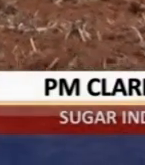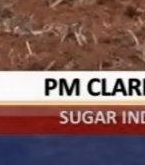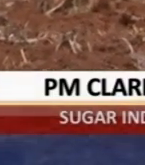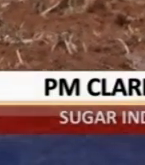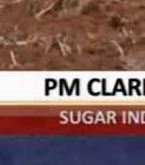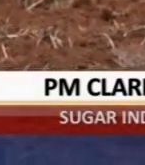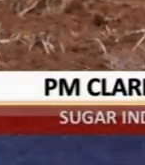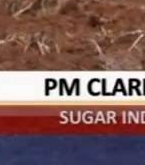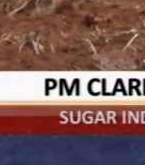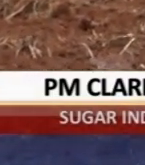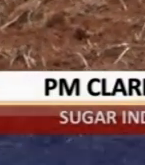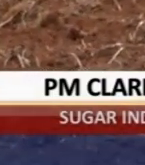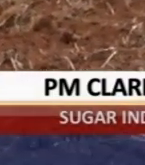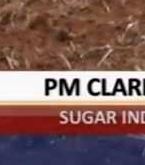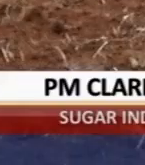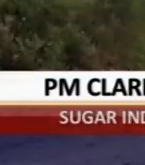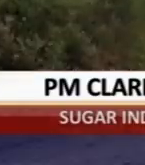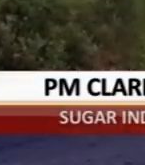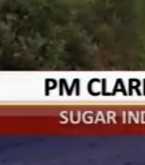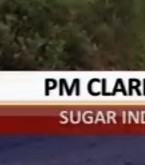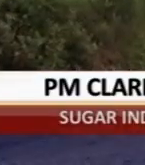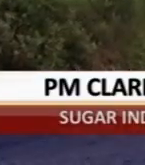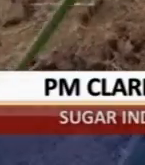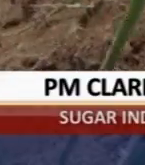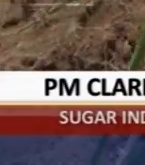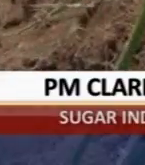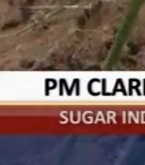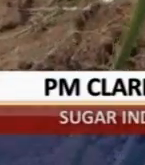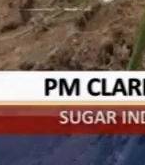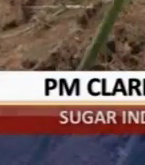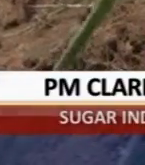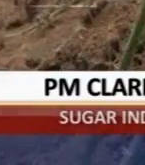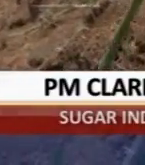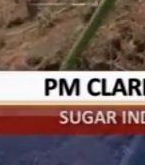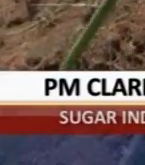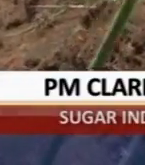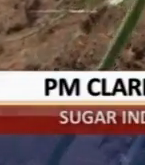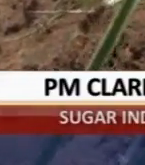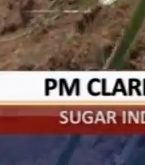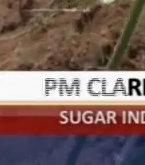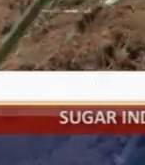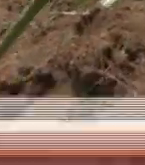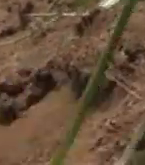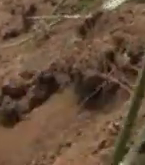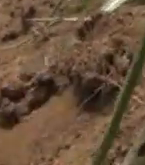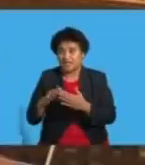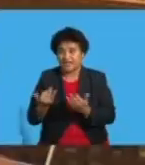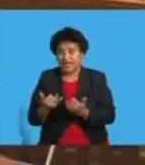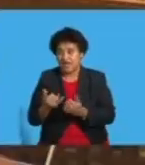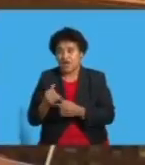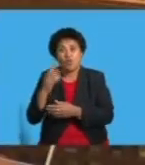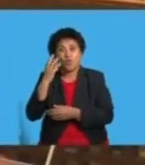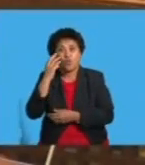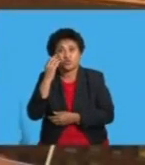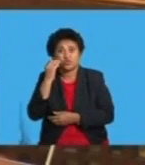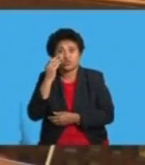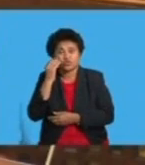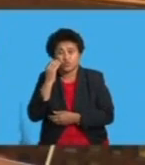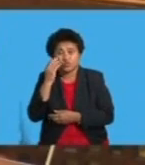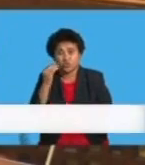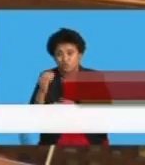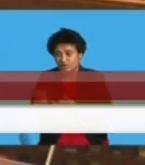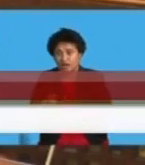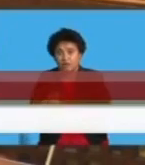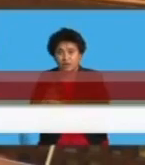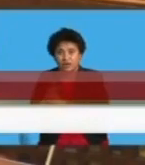farmers. However, Bainimarama says this is mainly due to the politicization of the industry. Can the Prime Minister